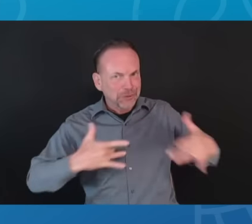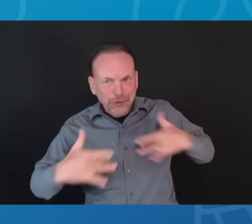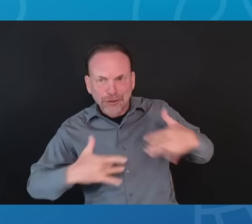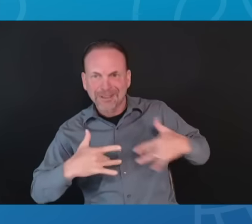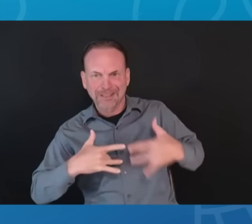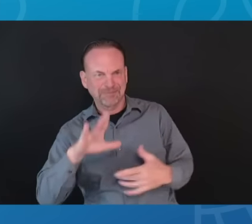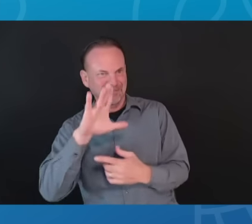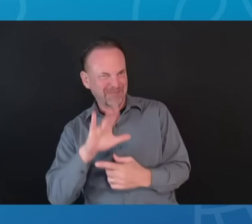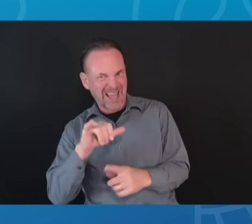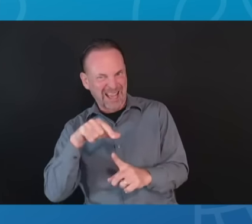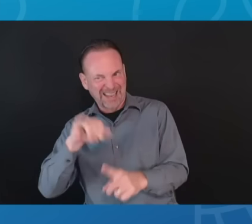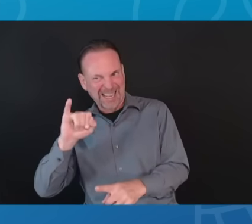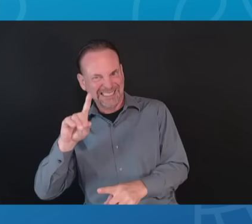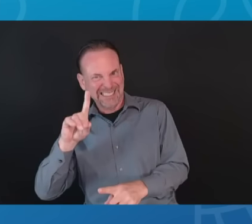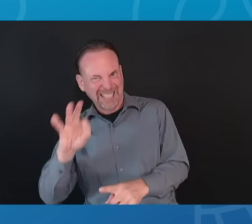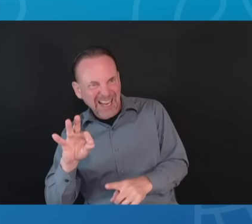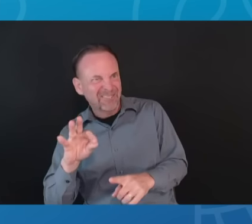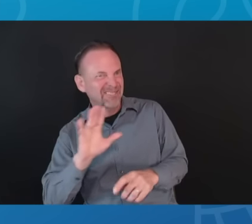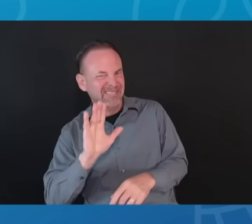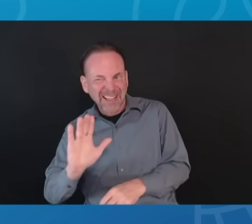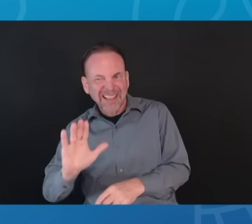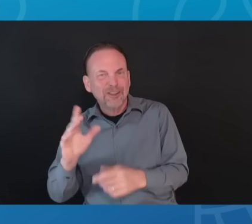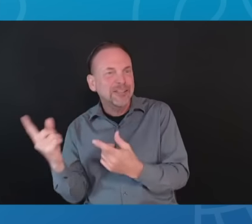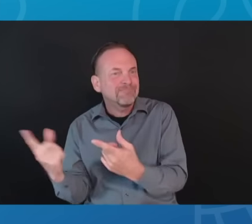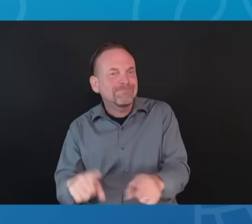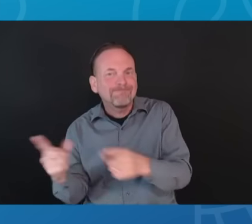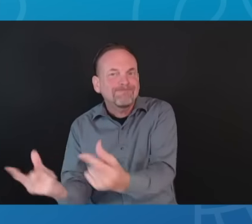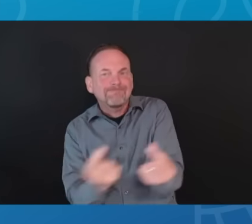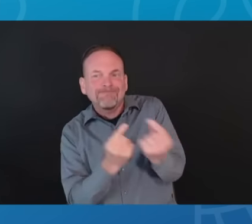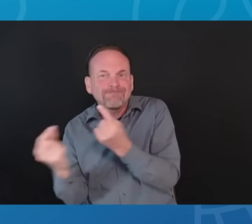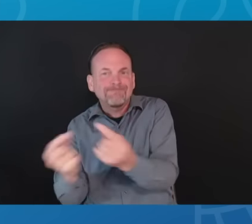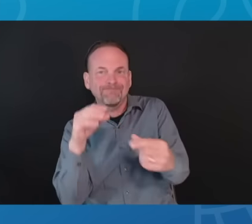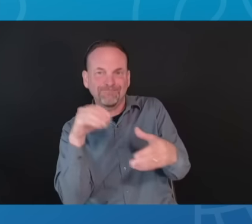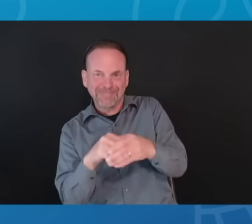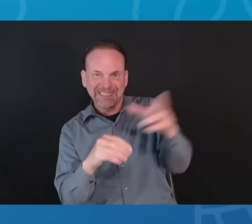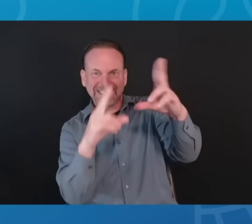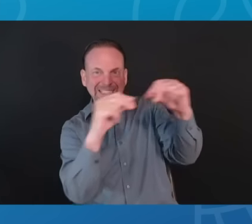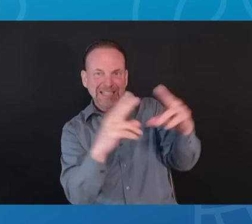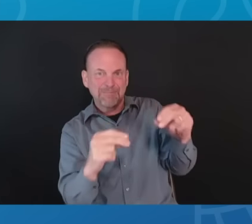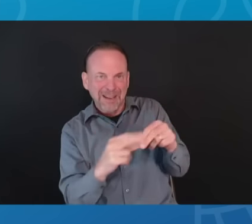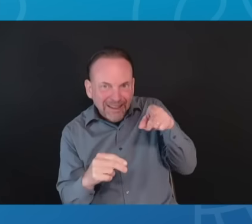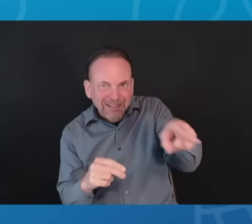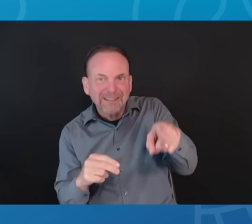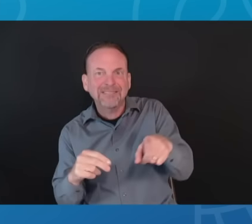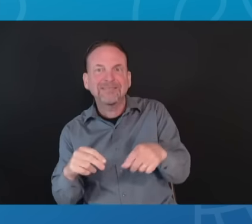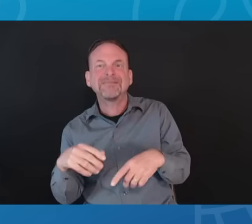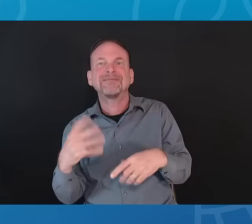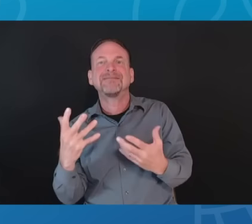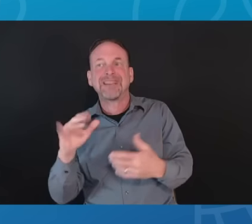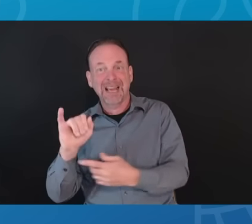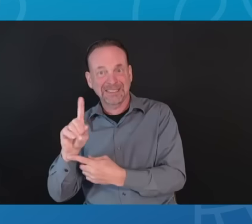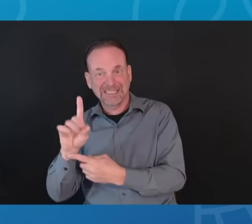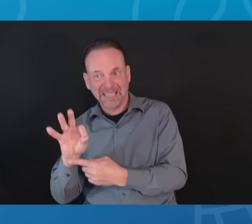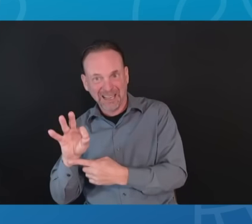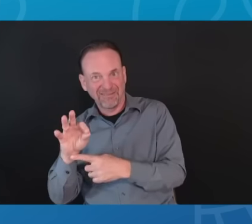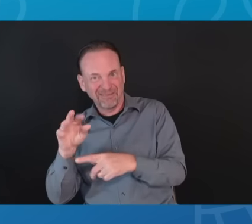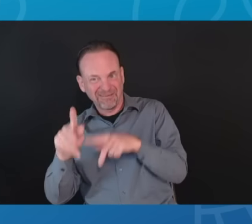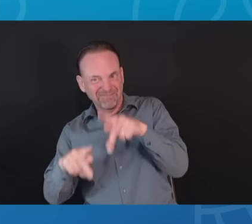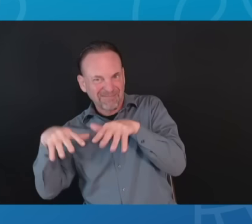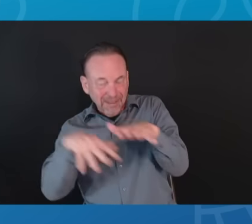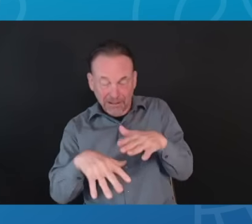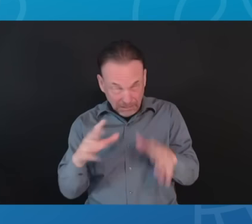a close position around them. Did you see that statement? We did see the statement. So, do you have any comment? I don't. Obviously, we don't want to